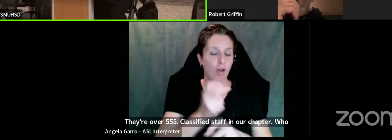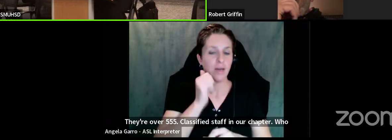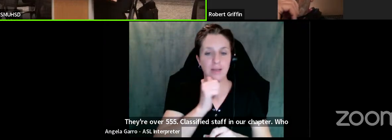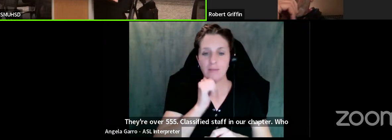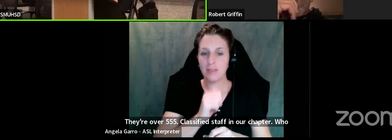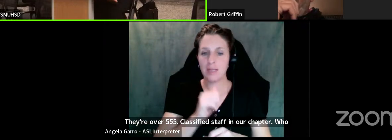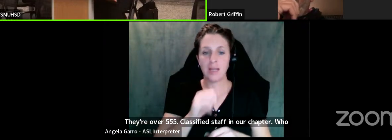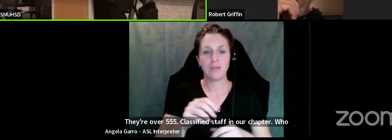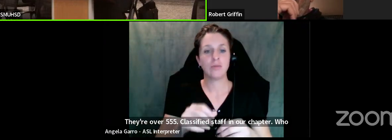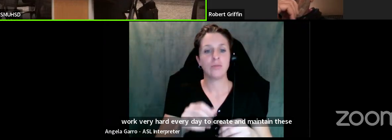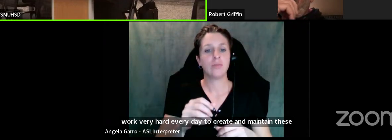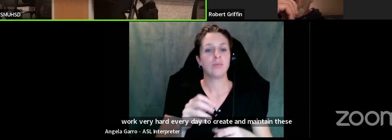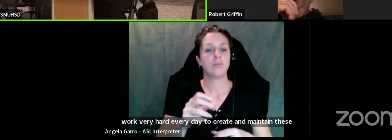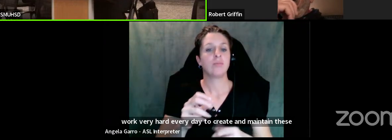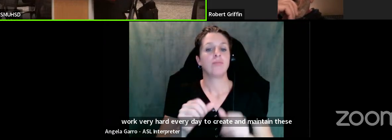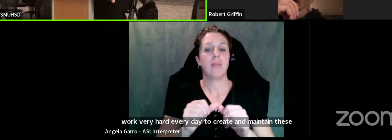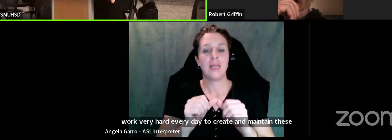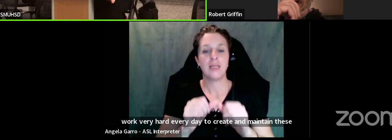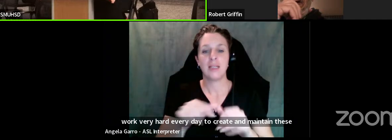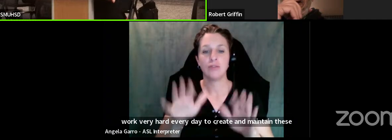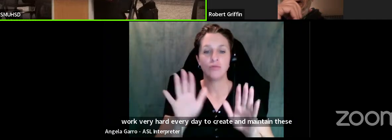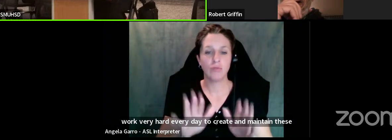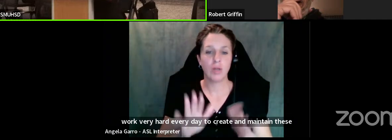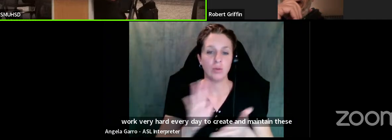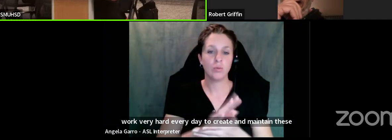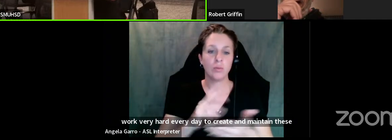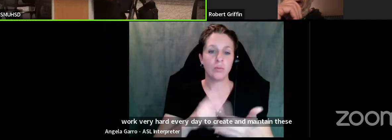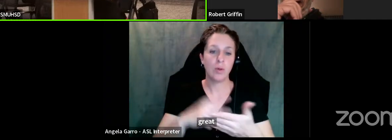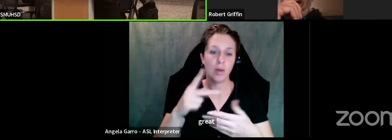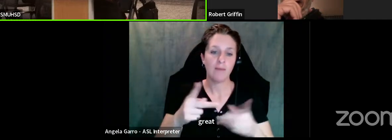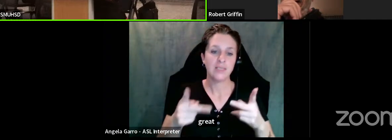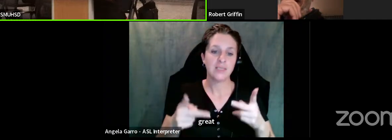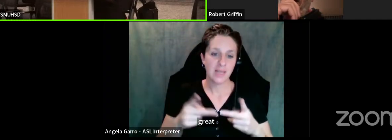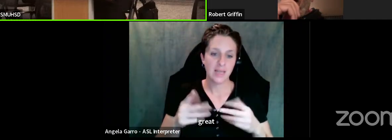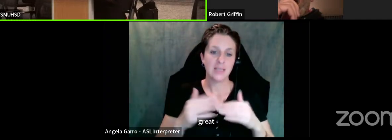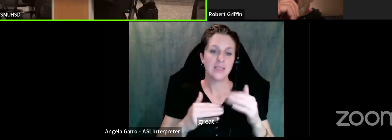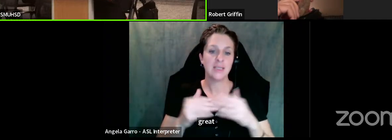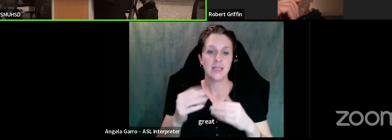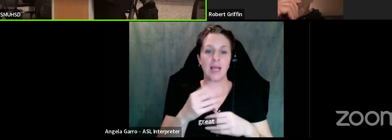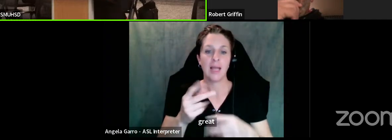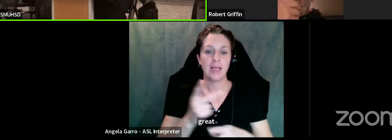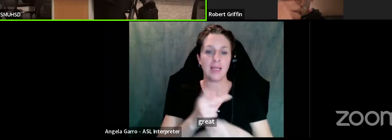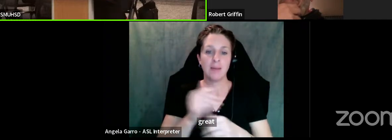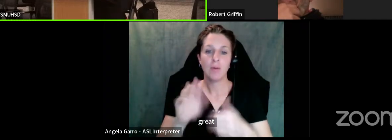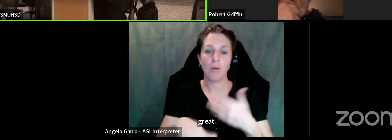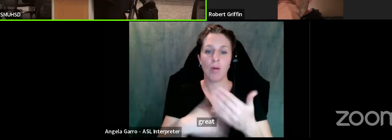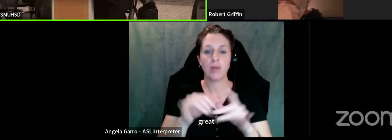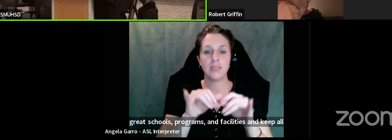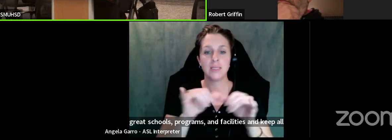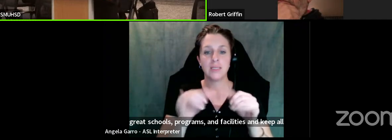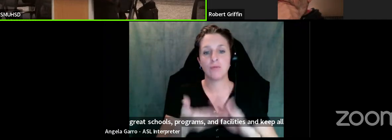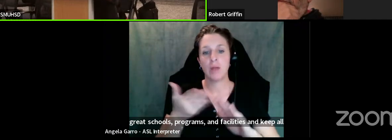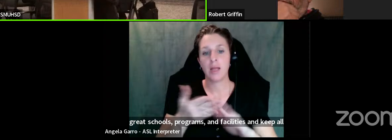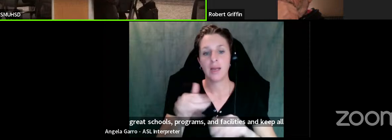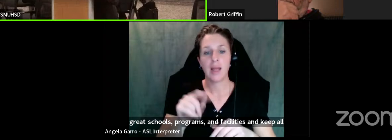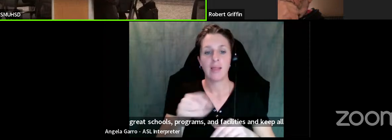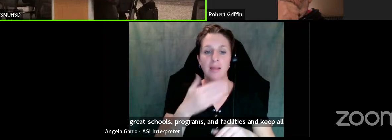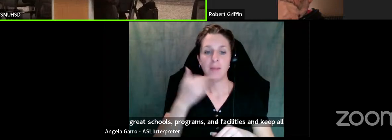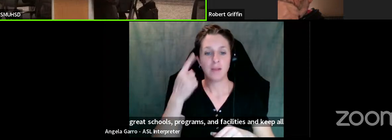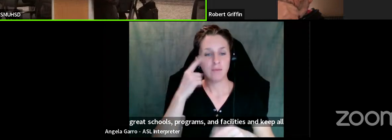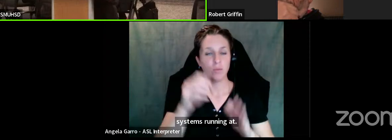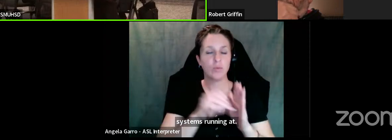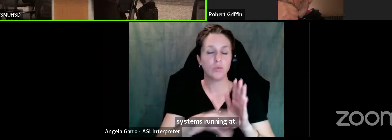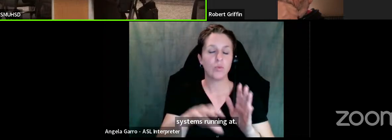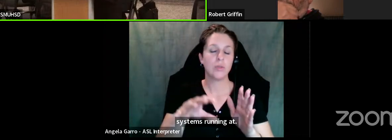these great schools, programs, and facilities, and keep all systems running at the best for the students, teachers, and